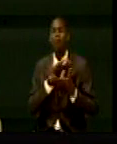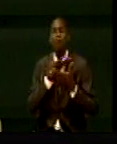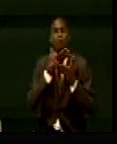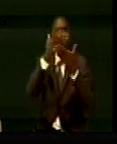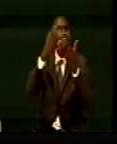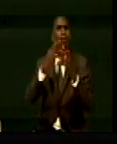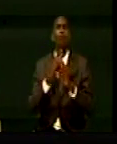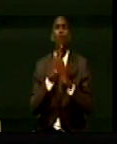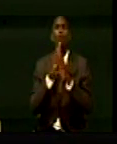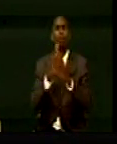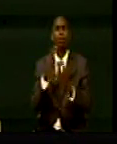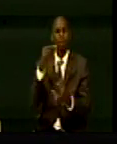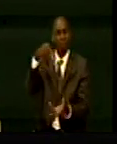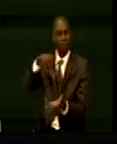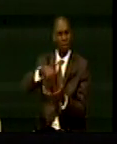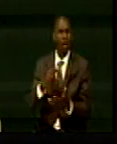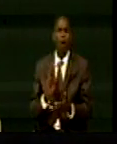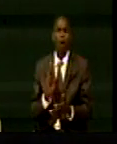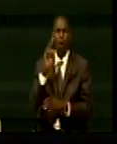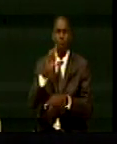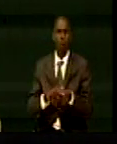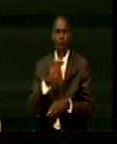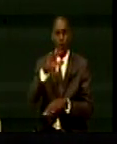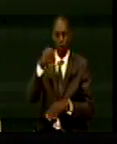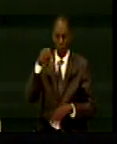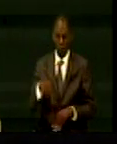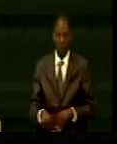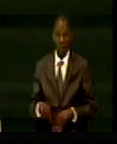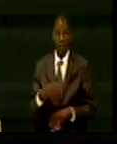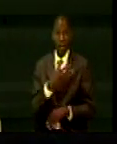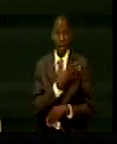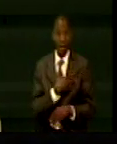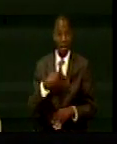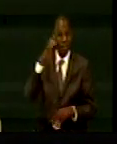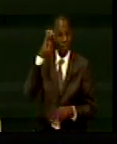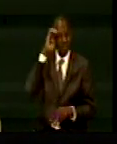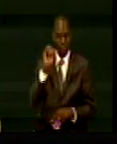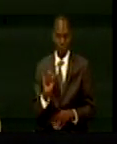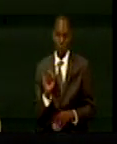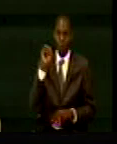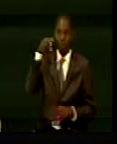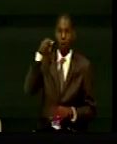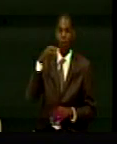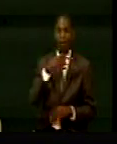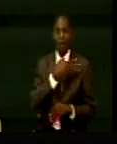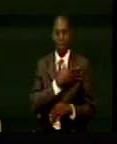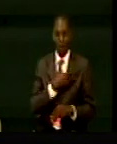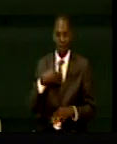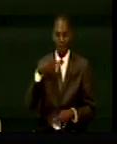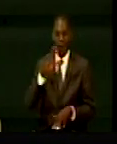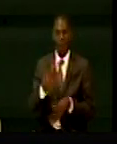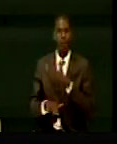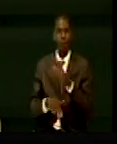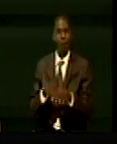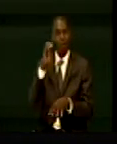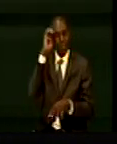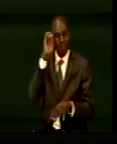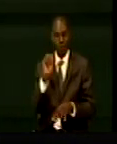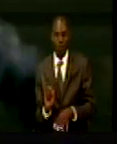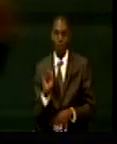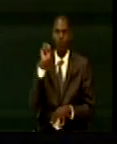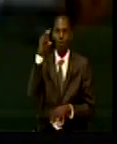on thy feet. And he lived and walked. And he lived and walked.